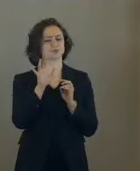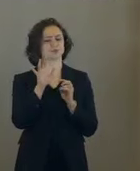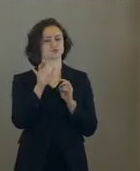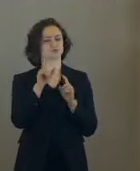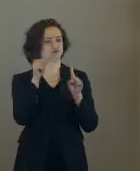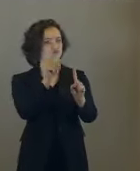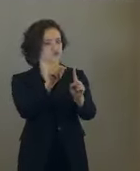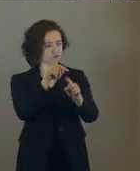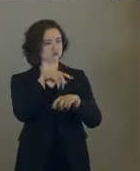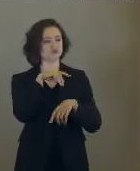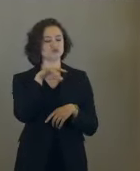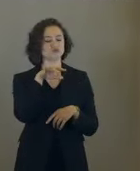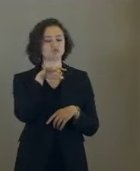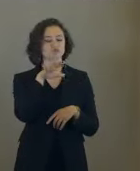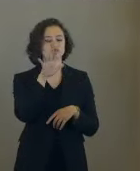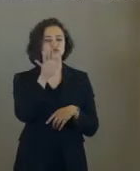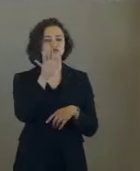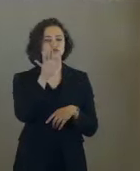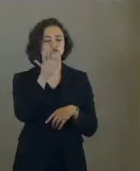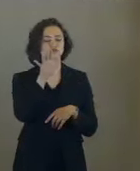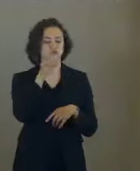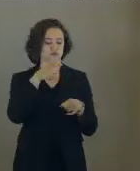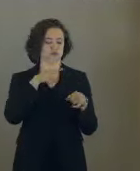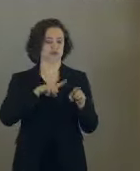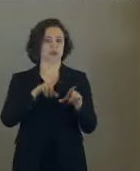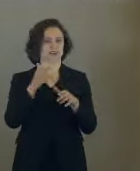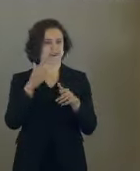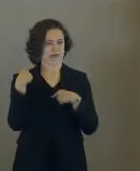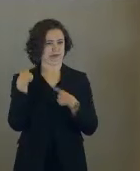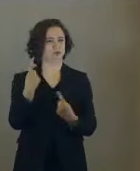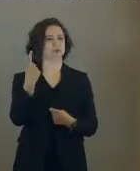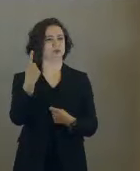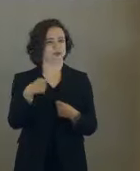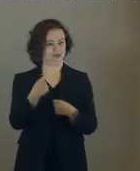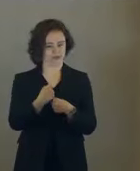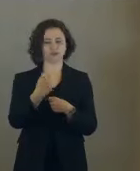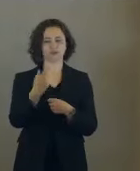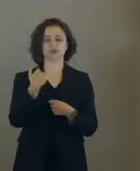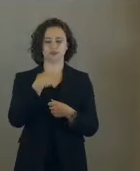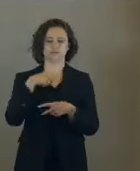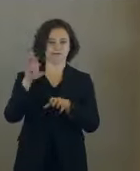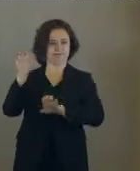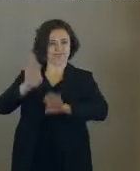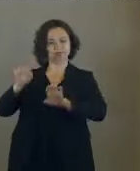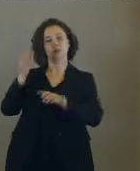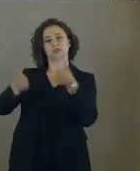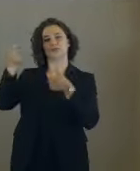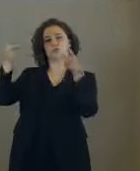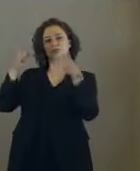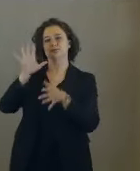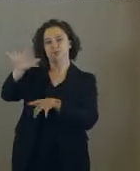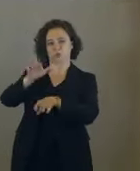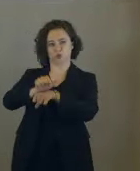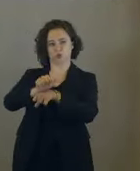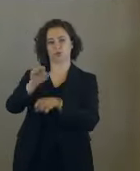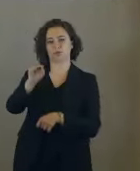point out that we, throughout the course of the year have been evaluating the executive director and his work with the